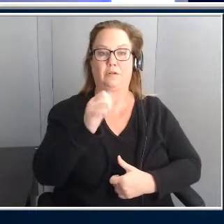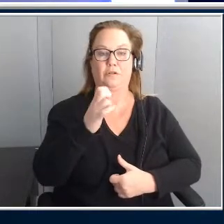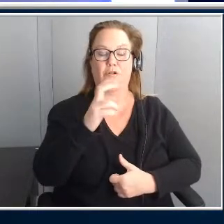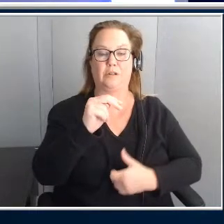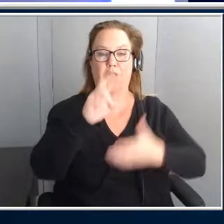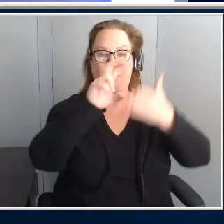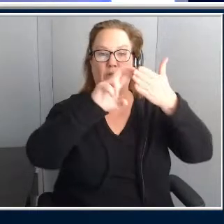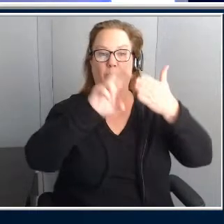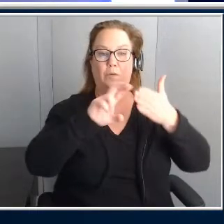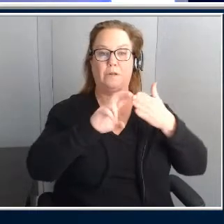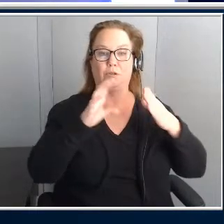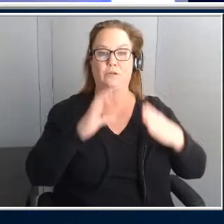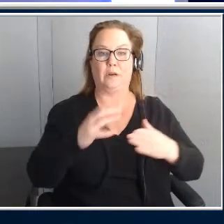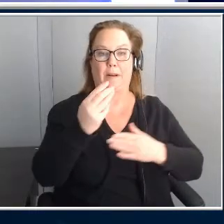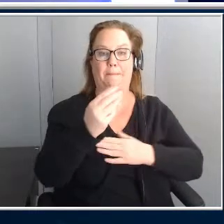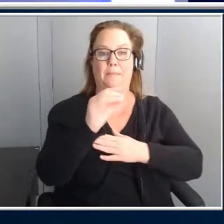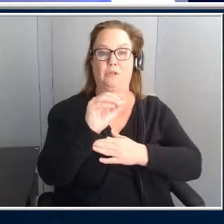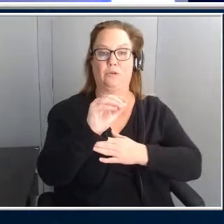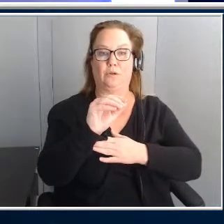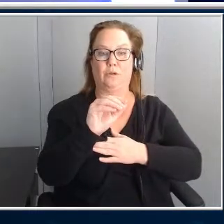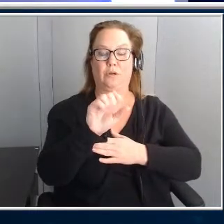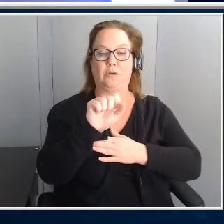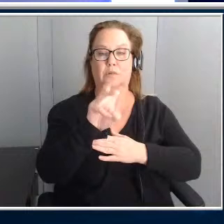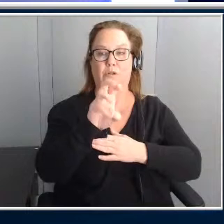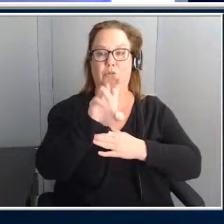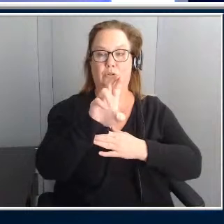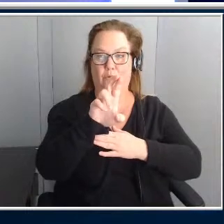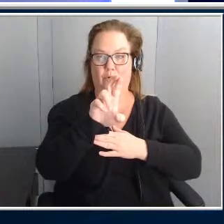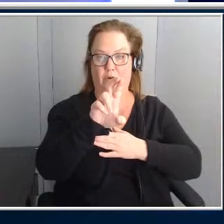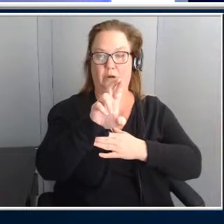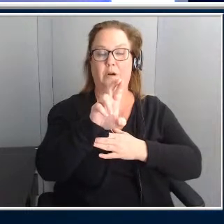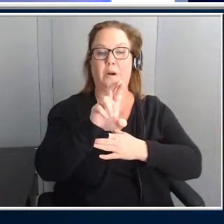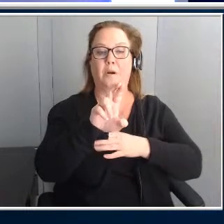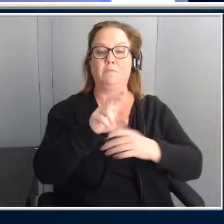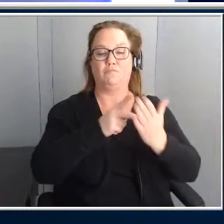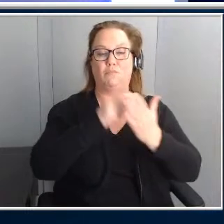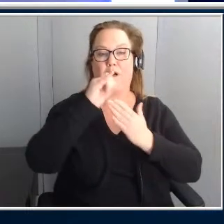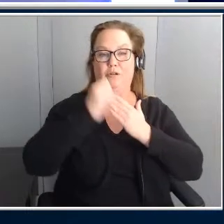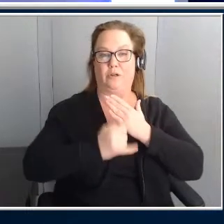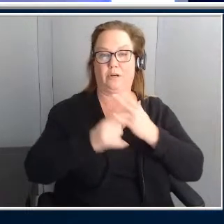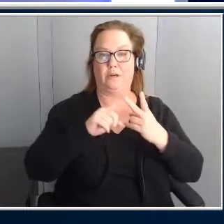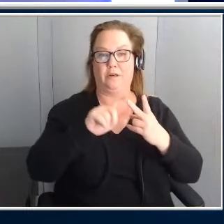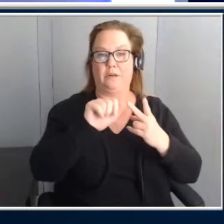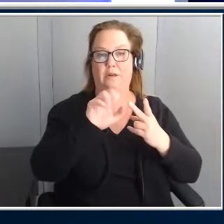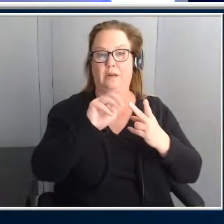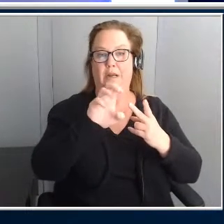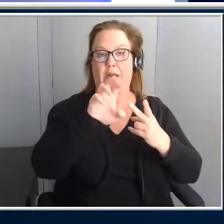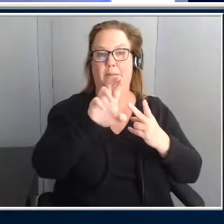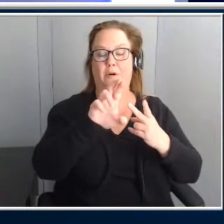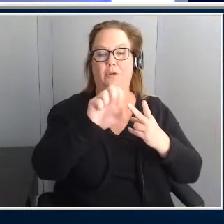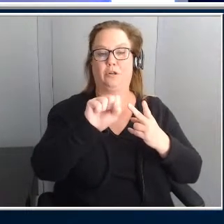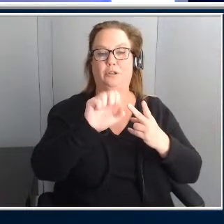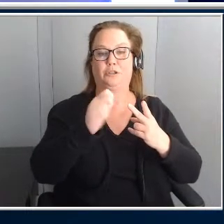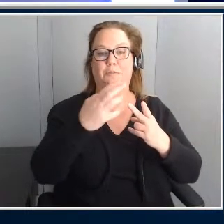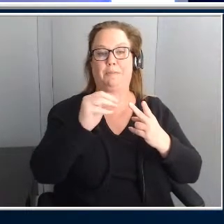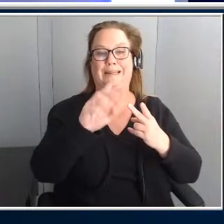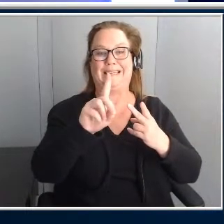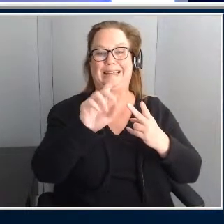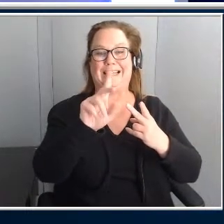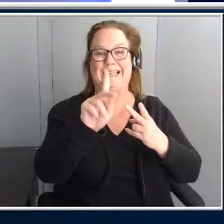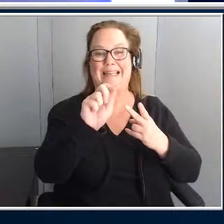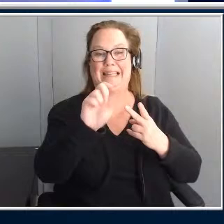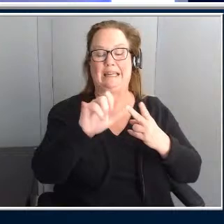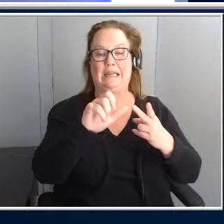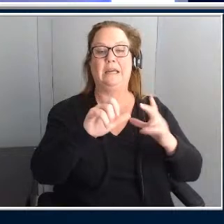researcher of Missouri's Sewer Shed Surveillance Project. We also have Dr. Amber Schmidtke. Dr. Schmidtke is the chair of the Division